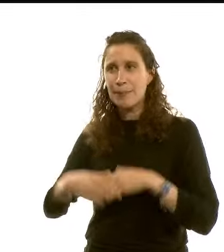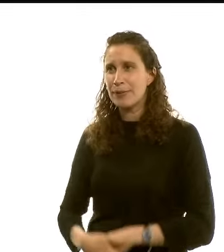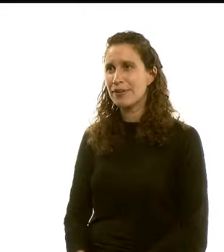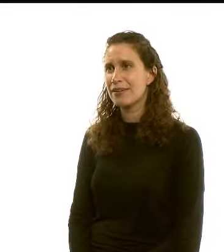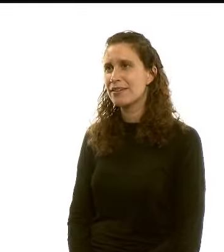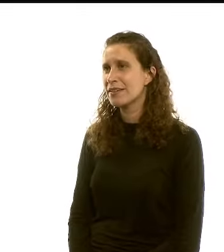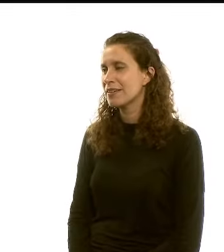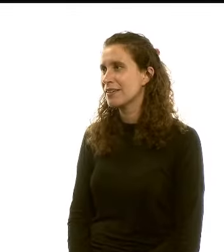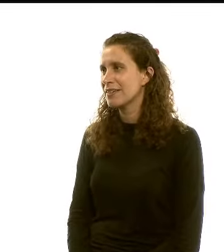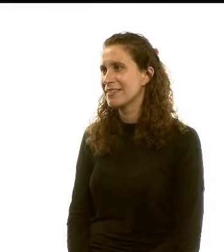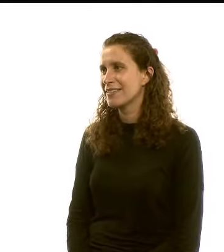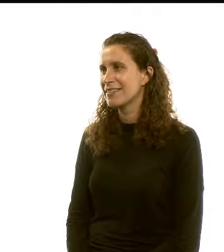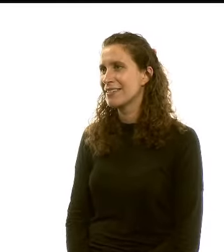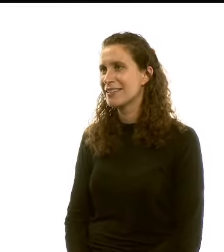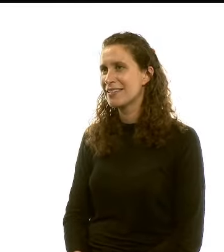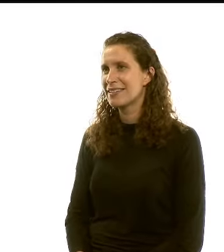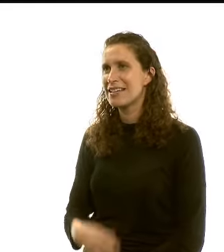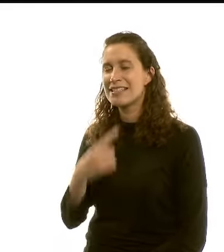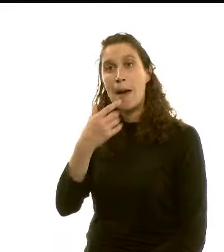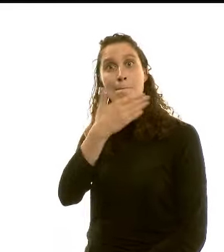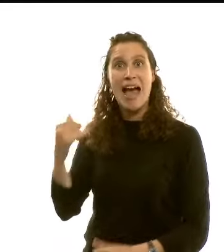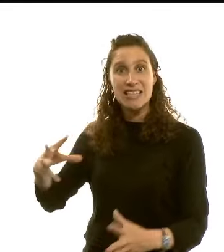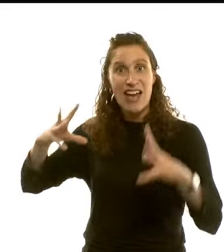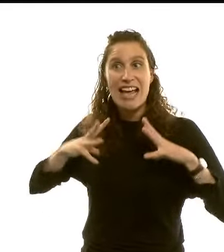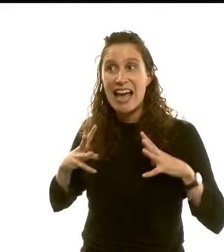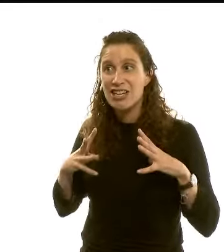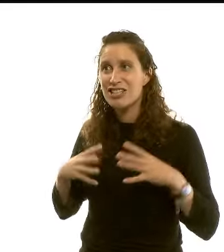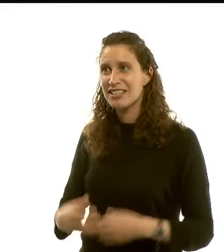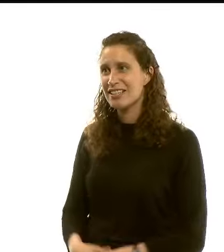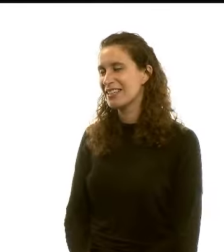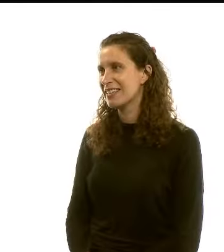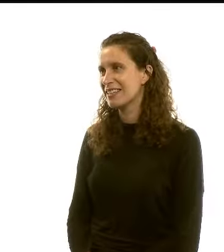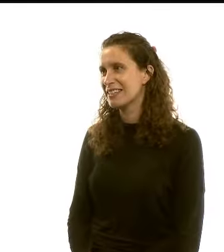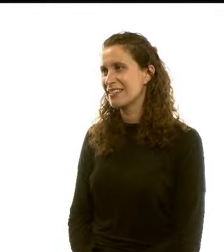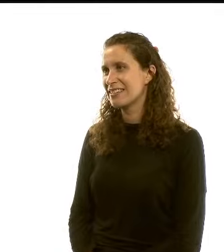Best vacation ever! Come on out in the sun. Strap in, baby.